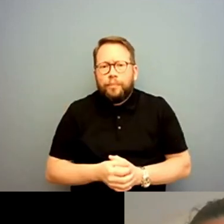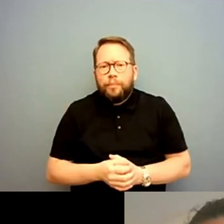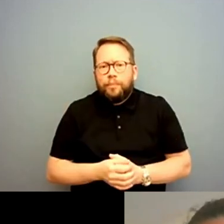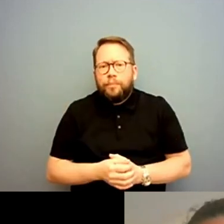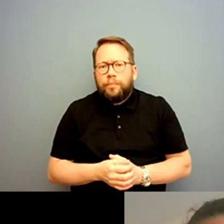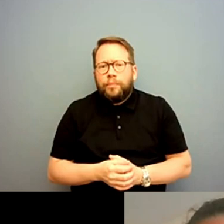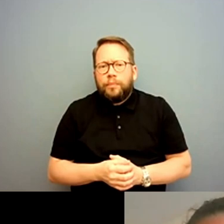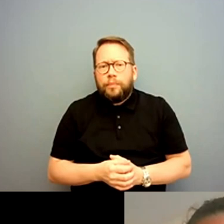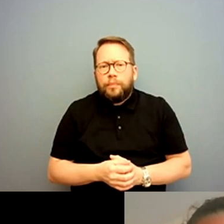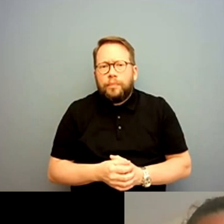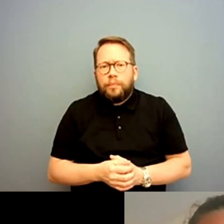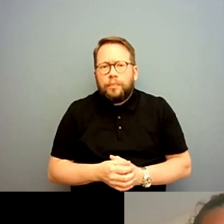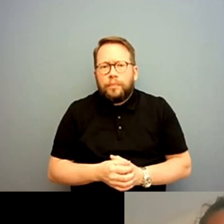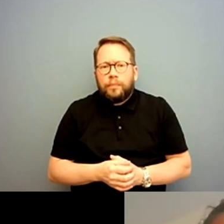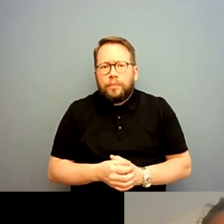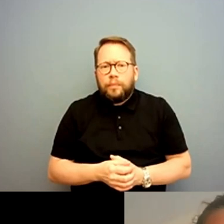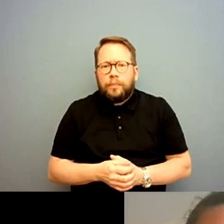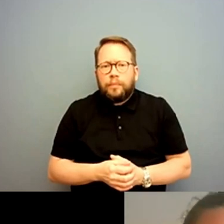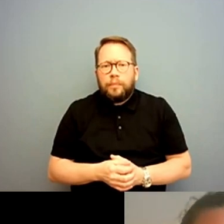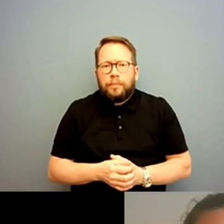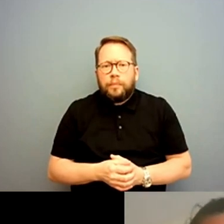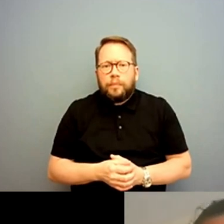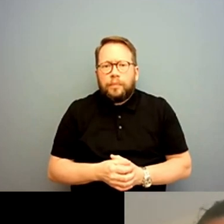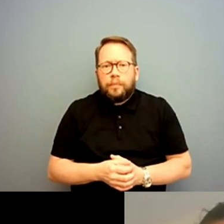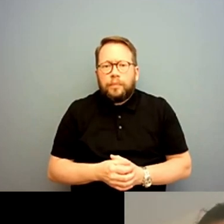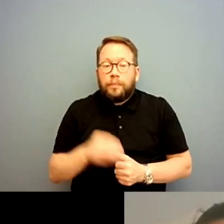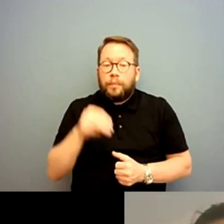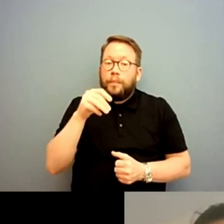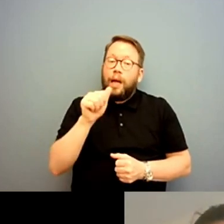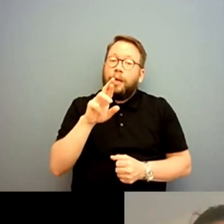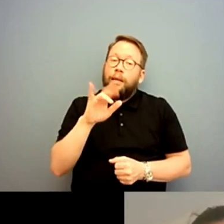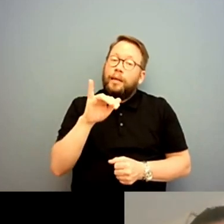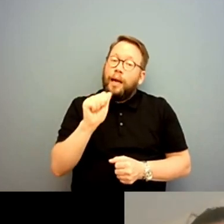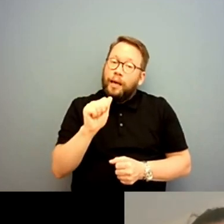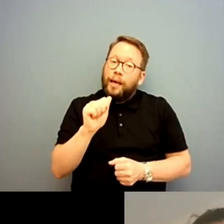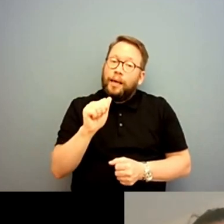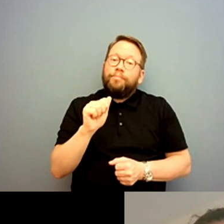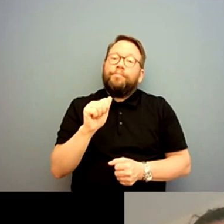Thank you so much. Is just a question from my side, and is